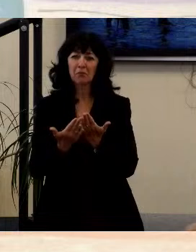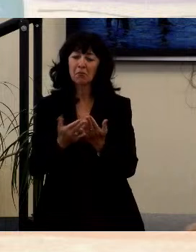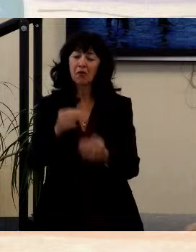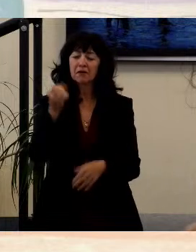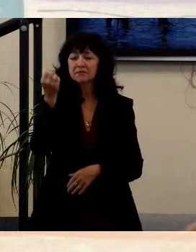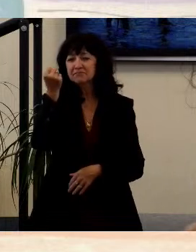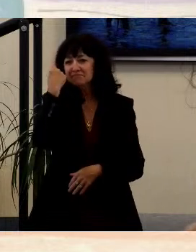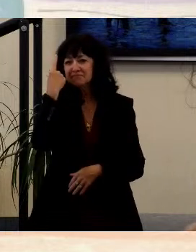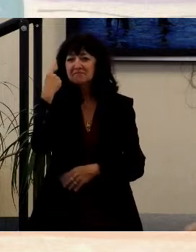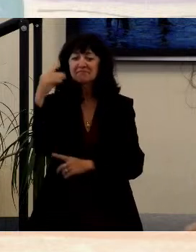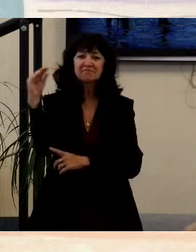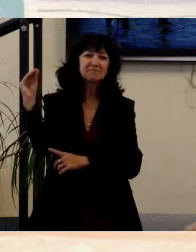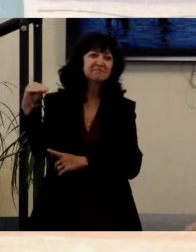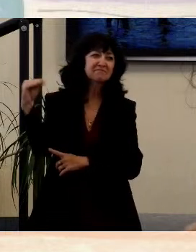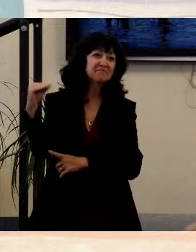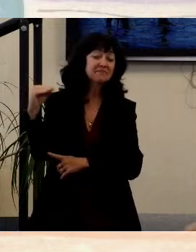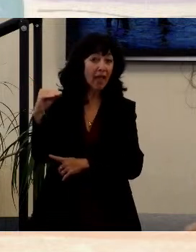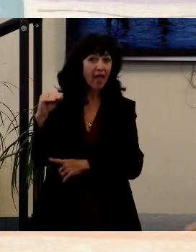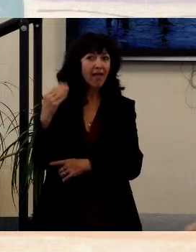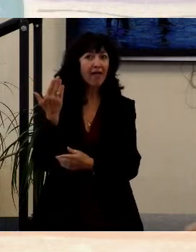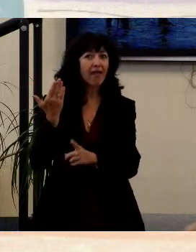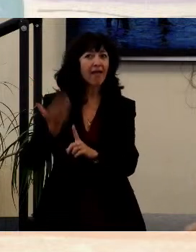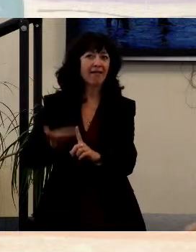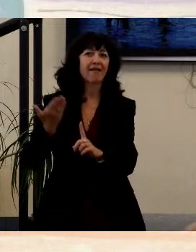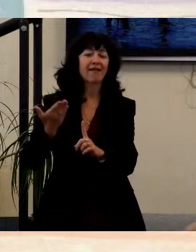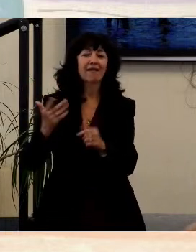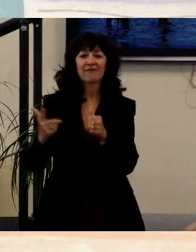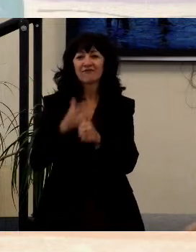somebody who has put the work and the effort